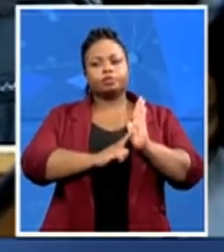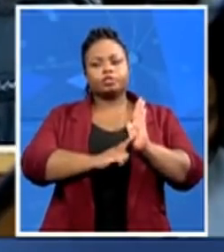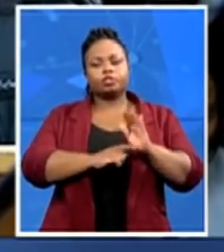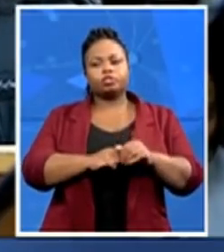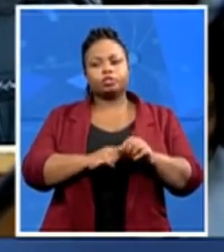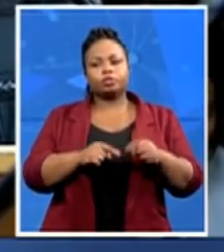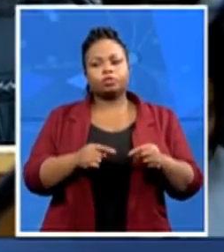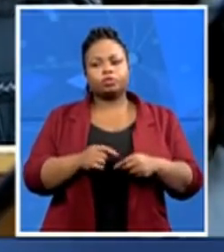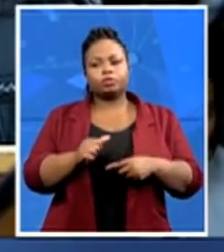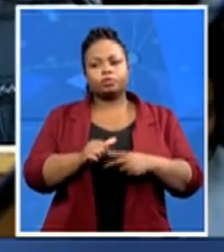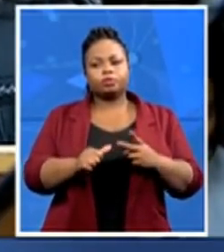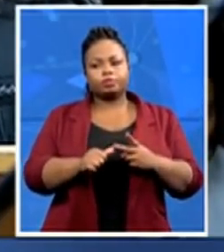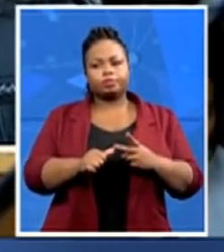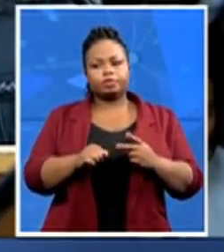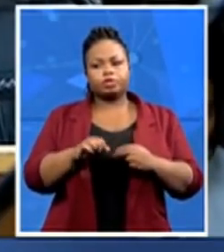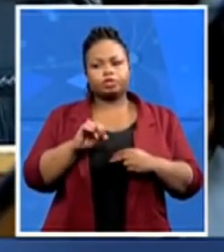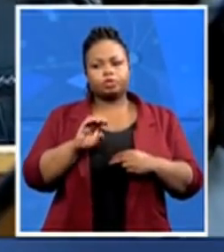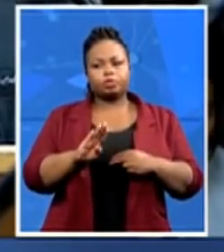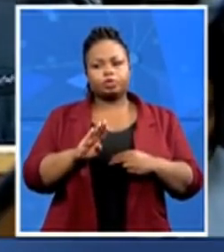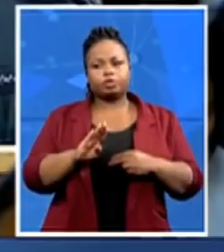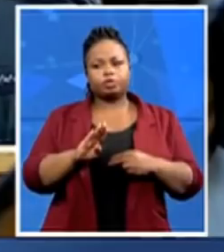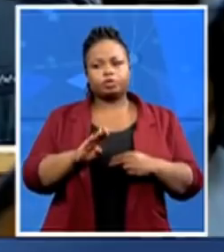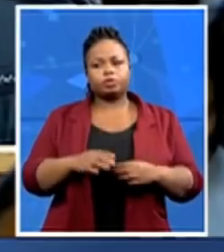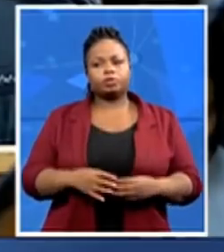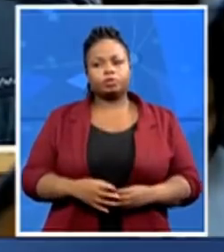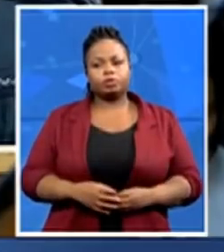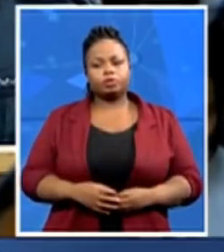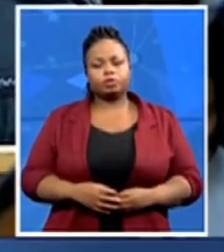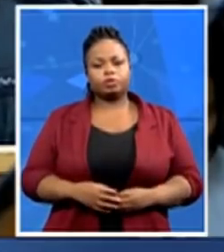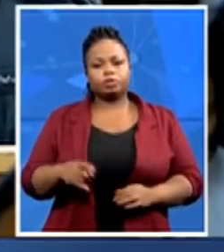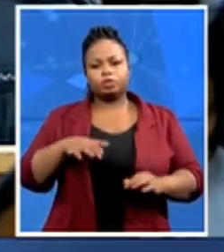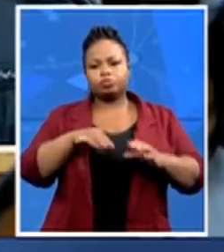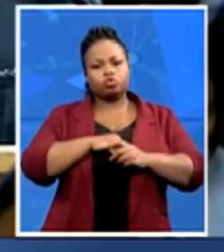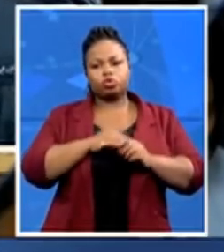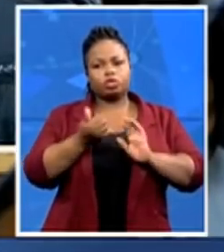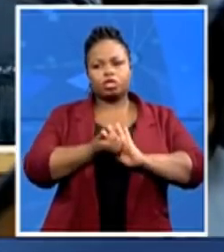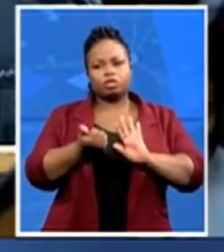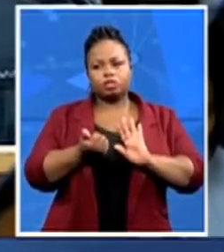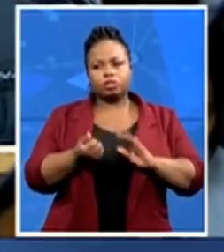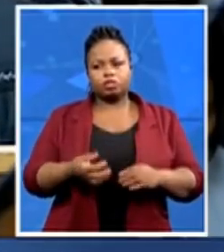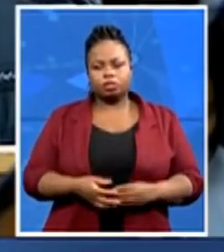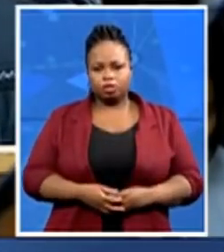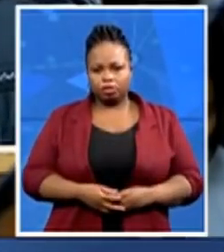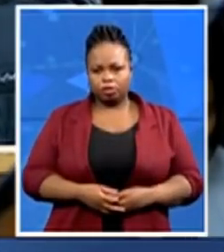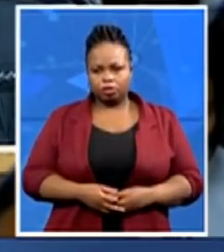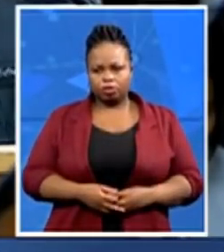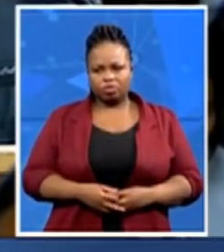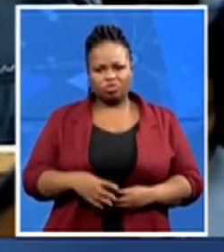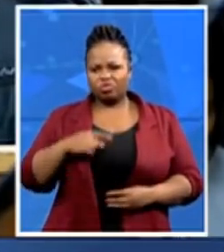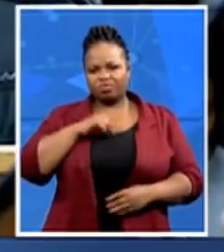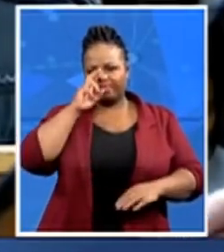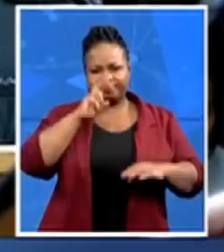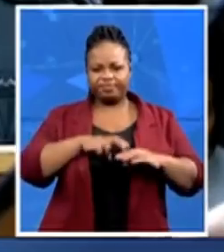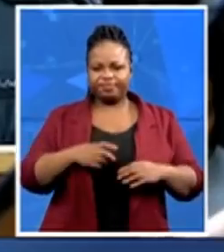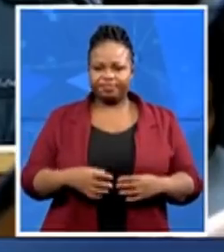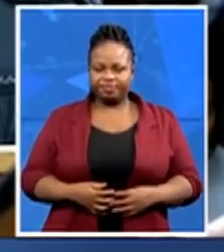into the act if it was not necessary. And the state has dealt with